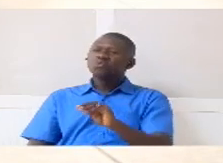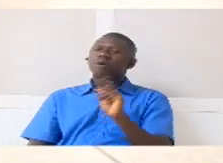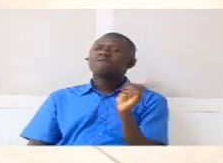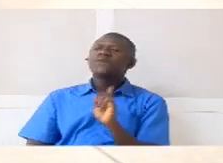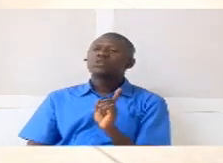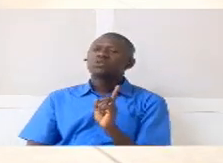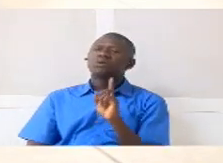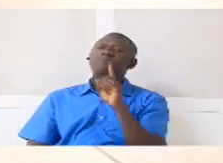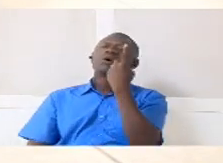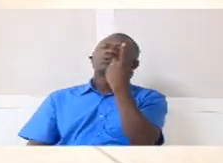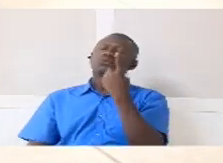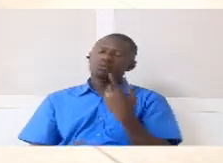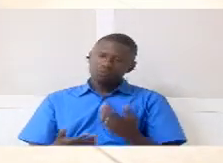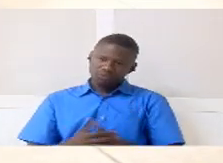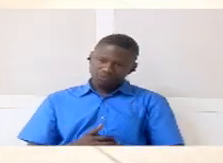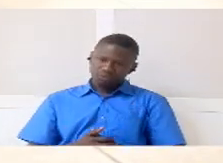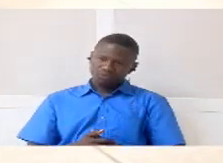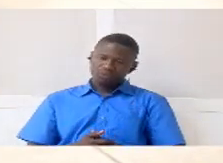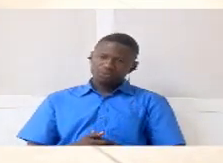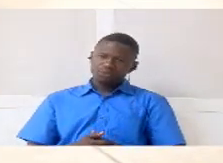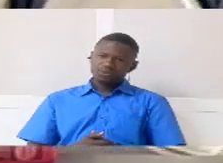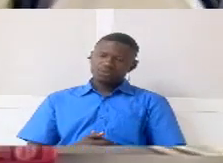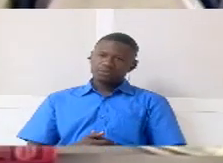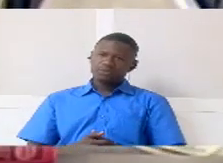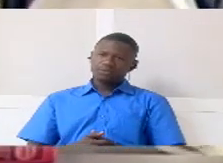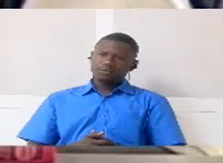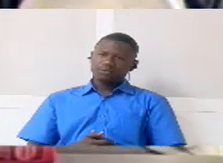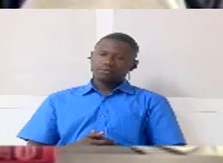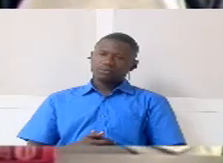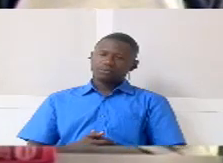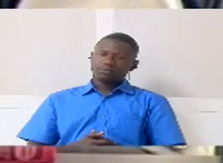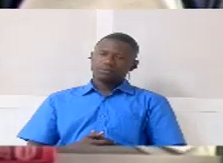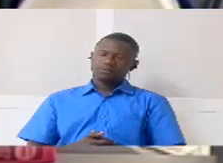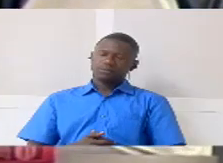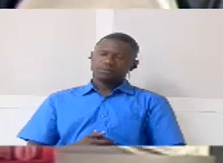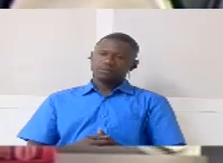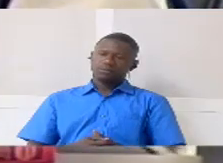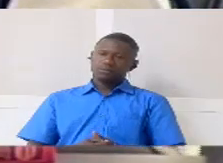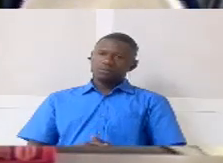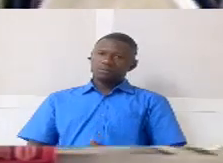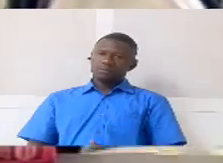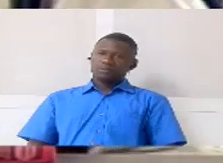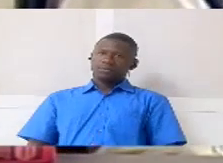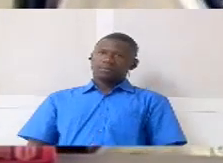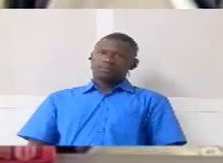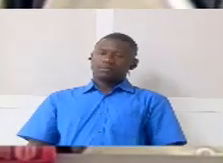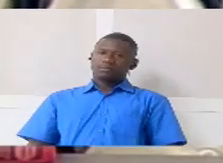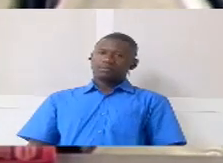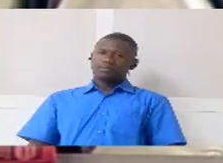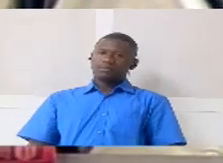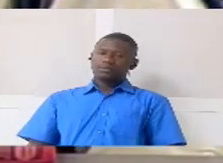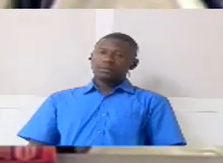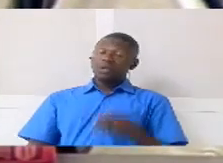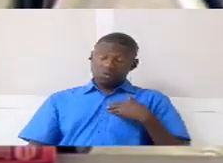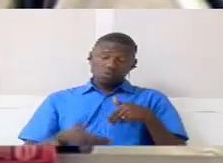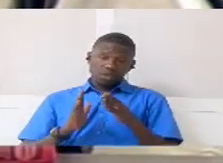Admission of Kenya, ning ye momo na fena ida by police lomba wala momo ya lanko luale sembendu ya puruka mona fena kasoko no. The way